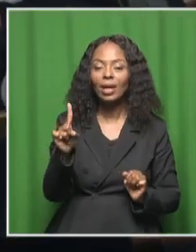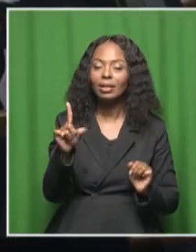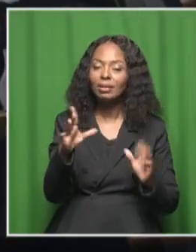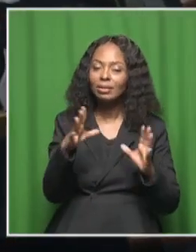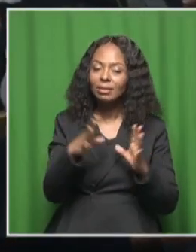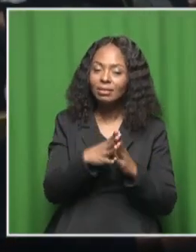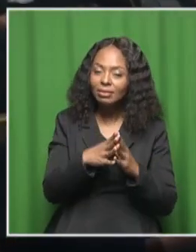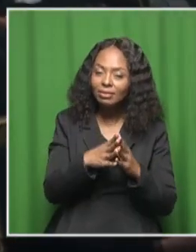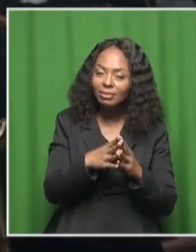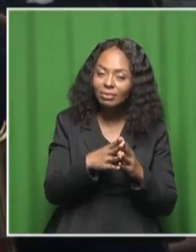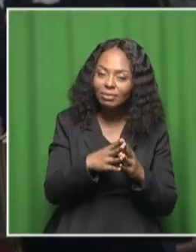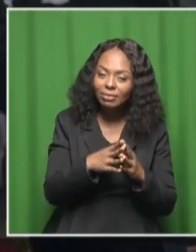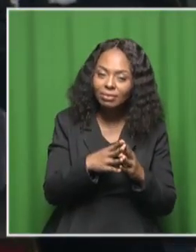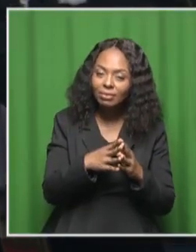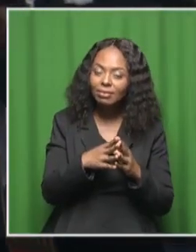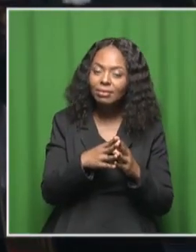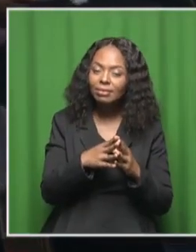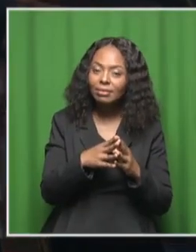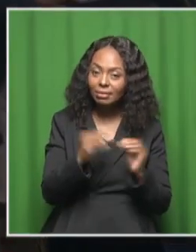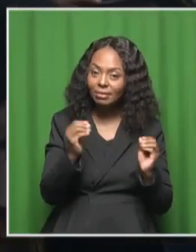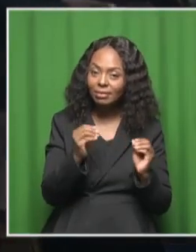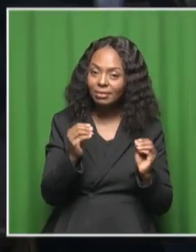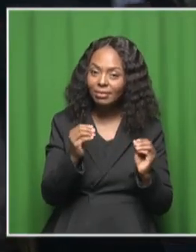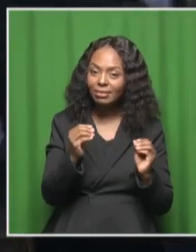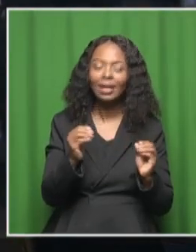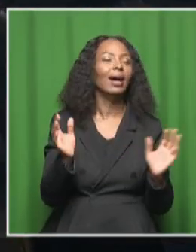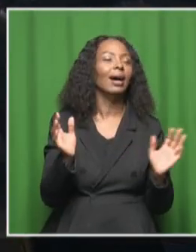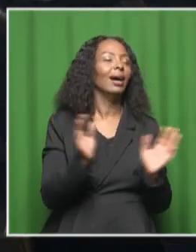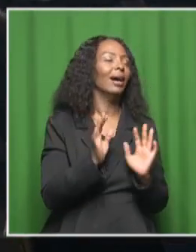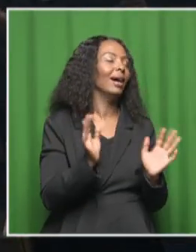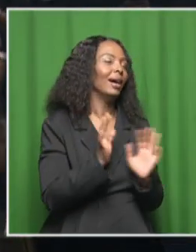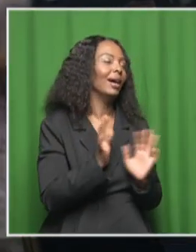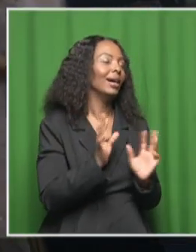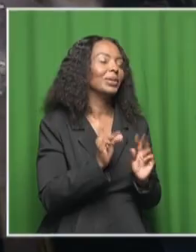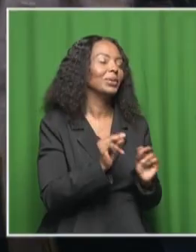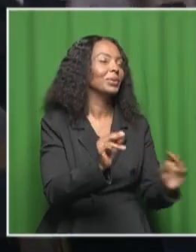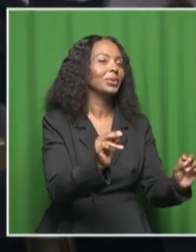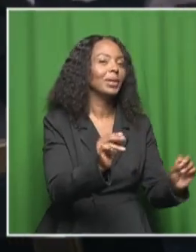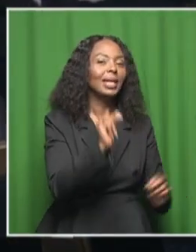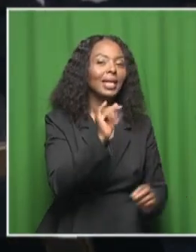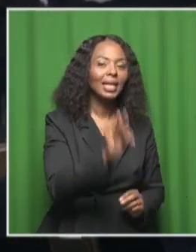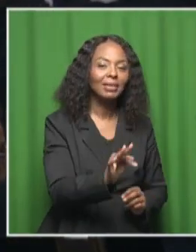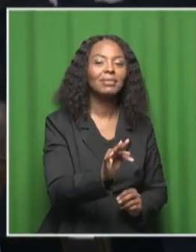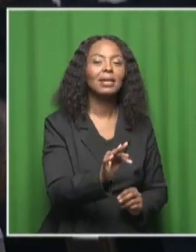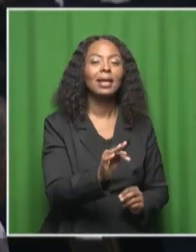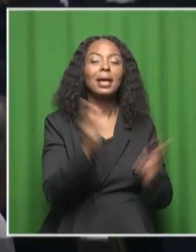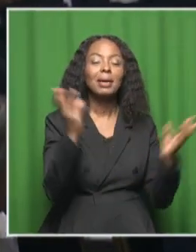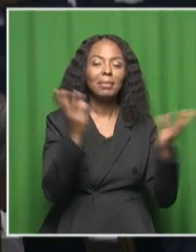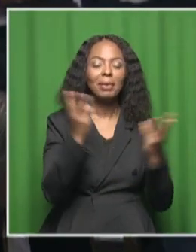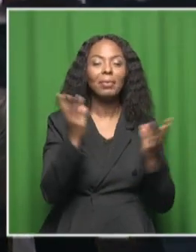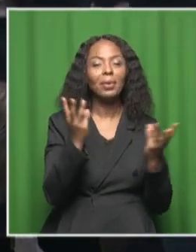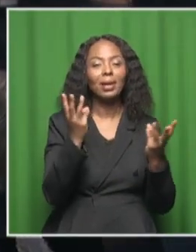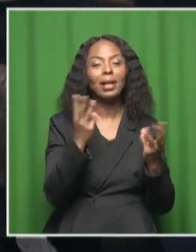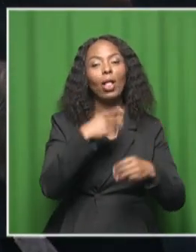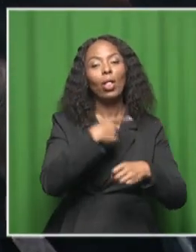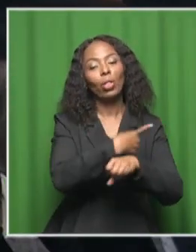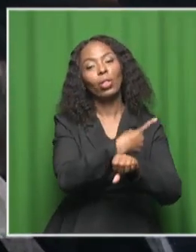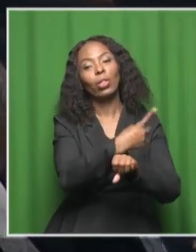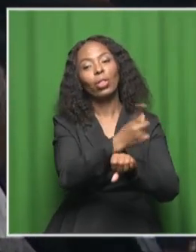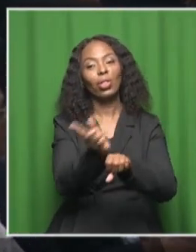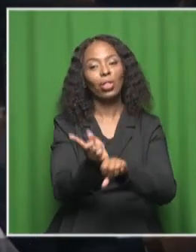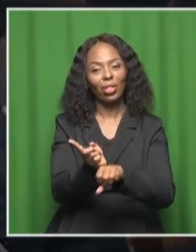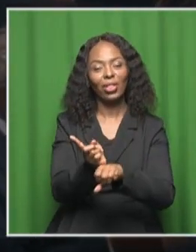has just put her neck on the block. No. So if everybody overruns, you should know that PG is not